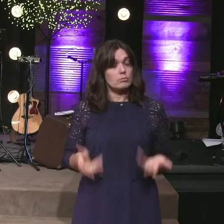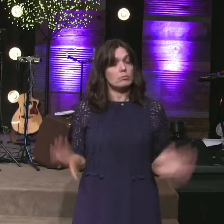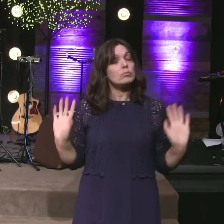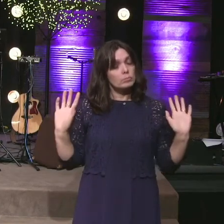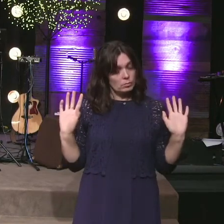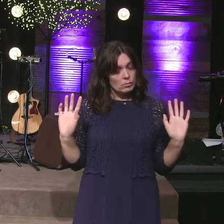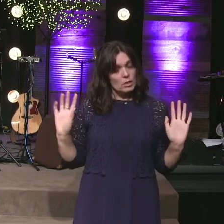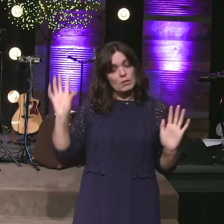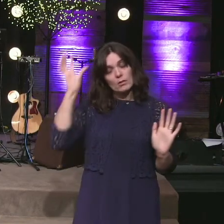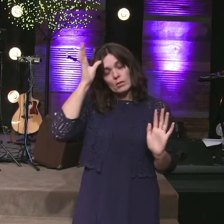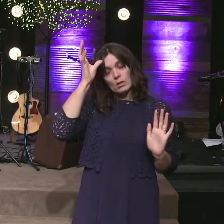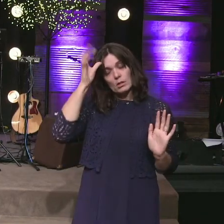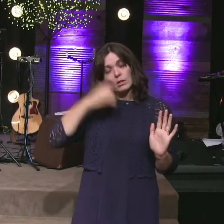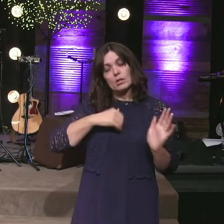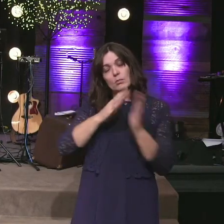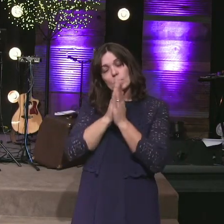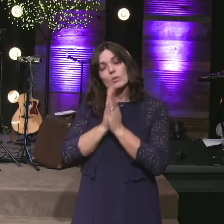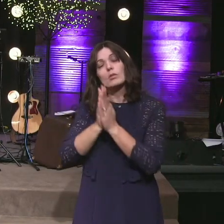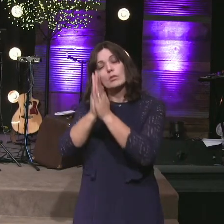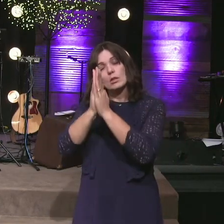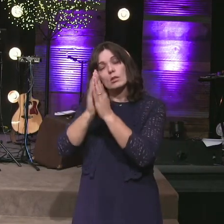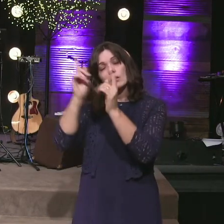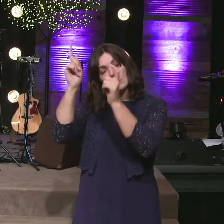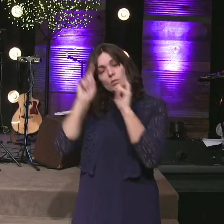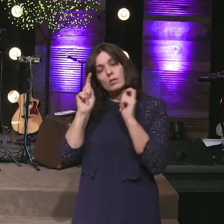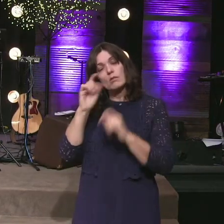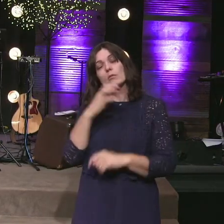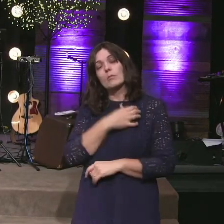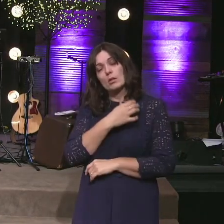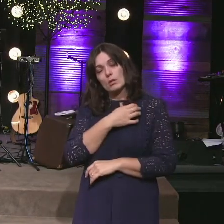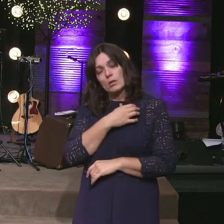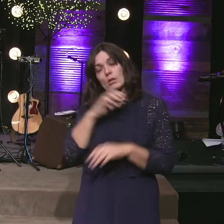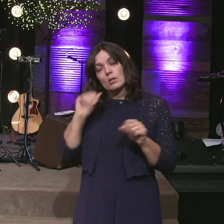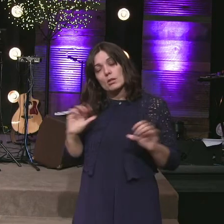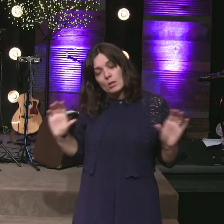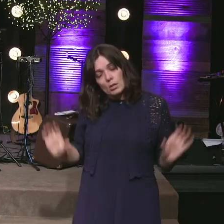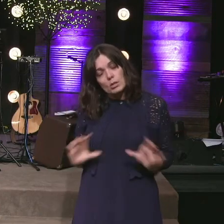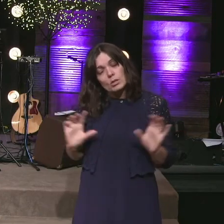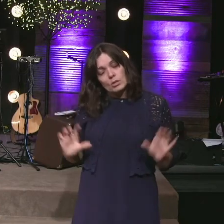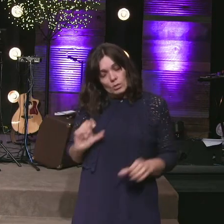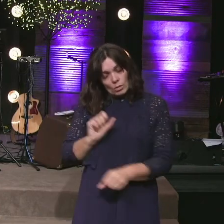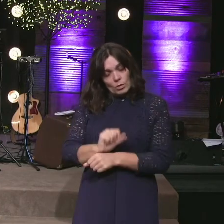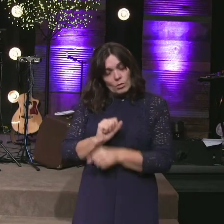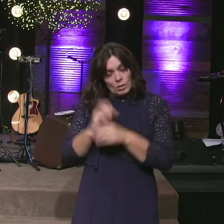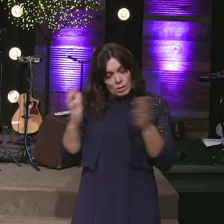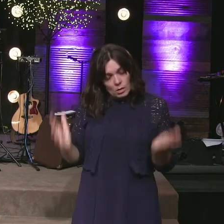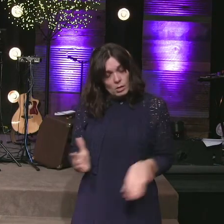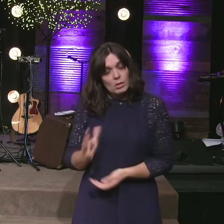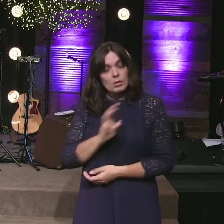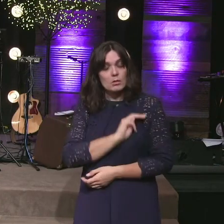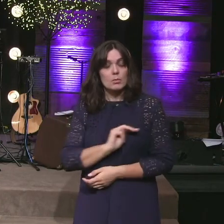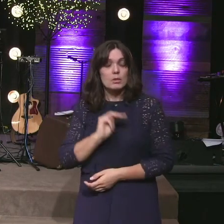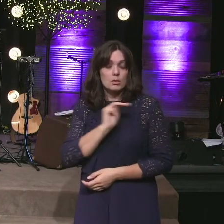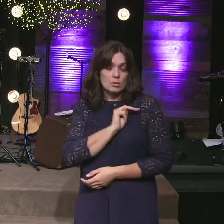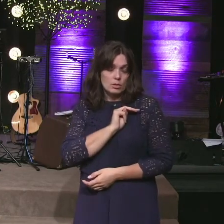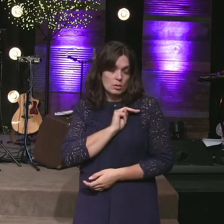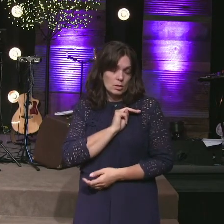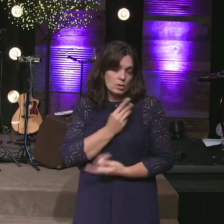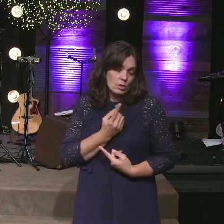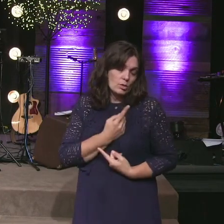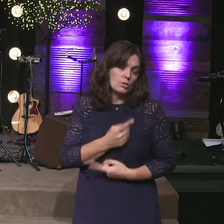Father, I pray that you would anoint us to do the work of the ministry in this